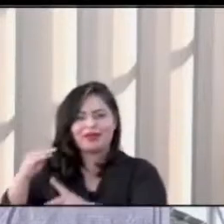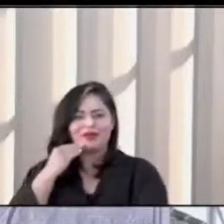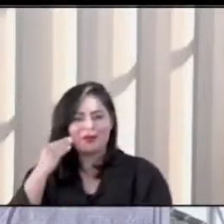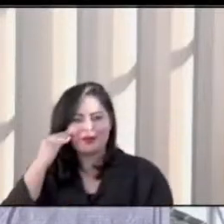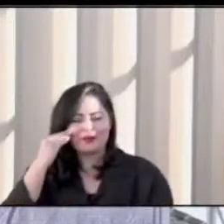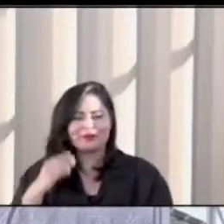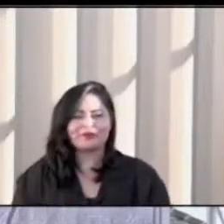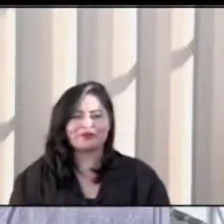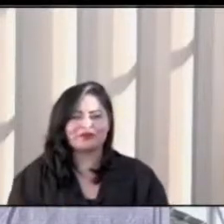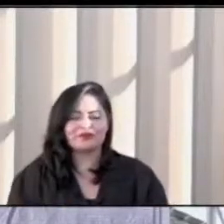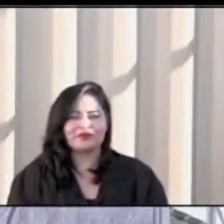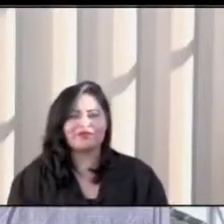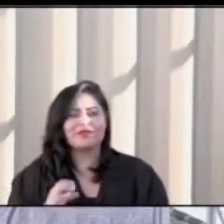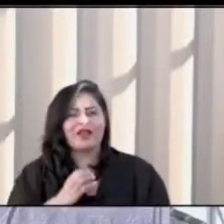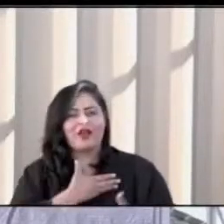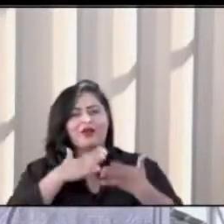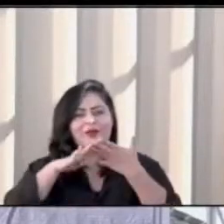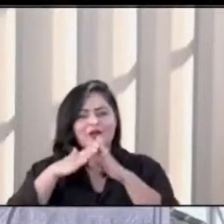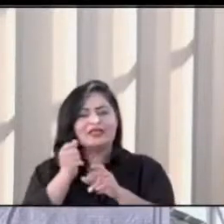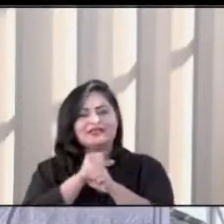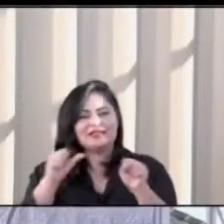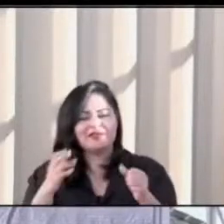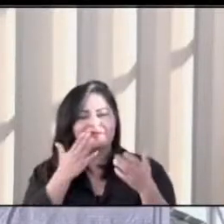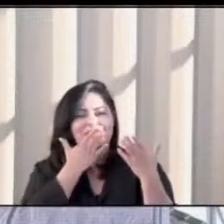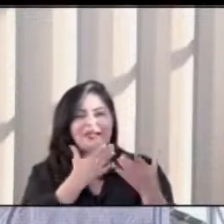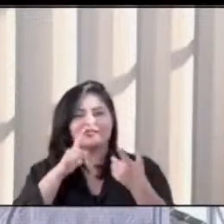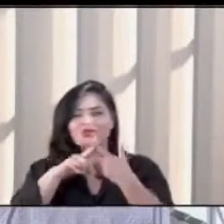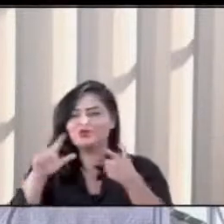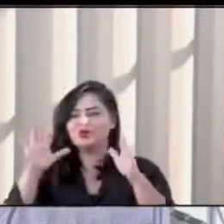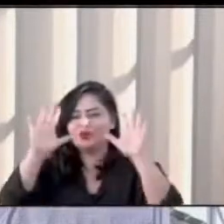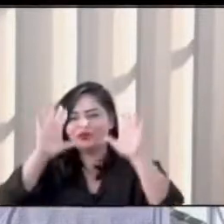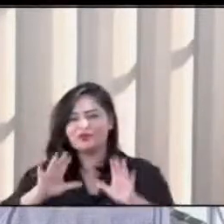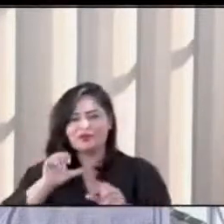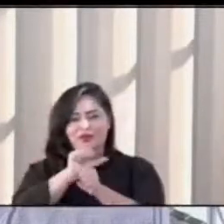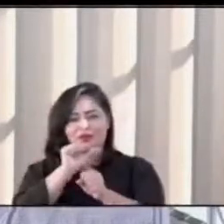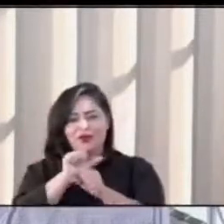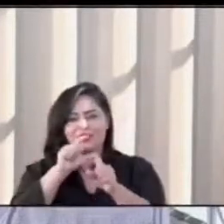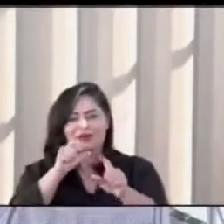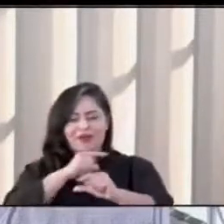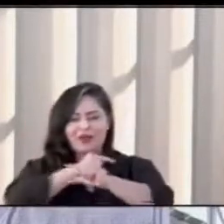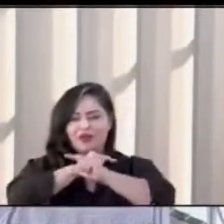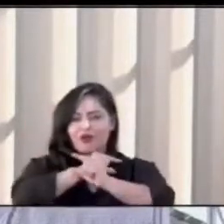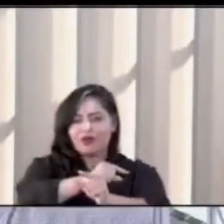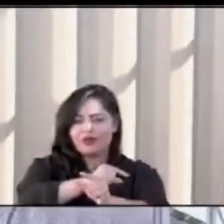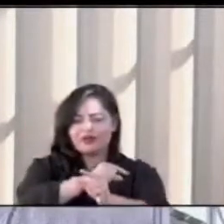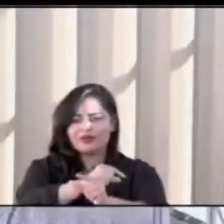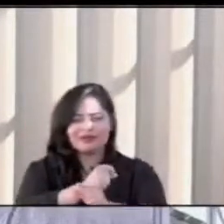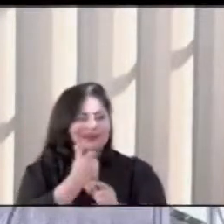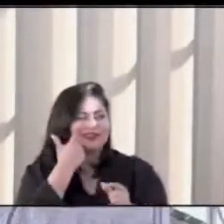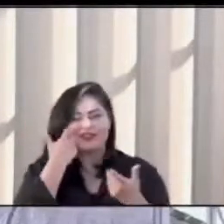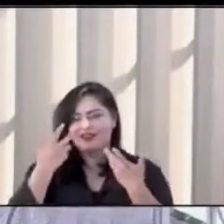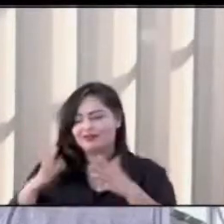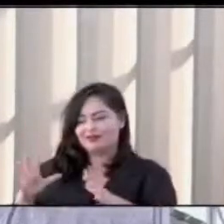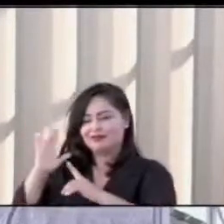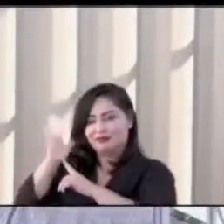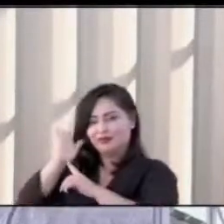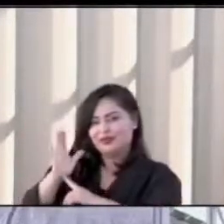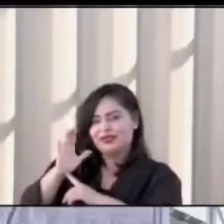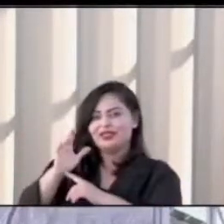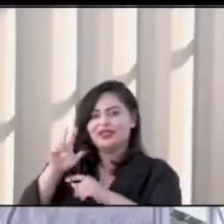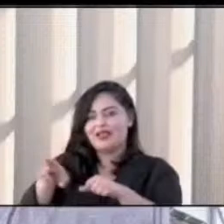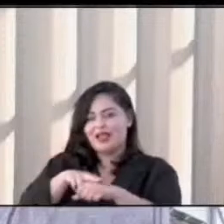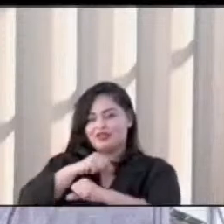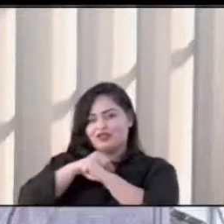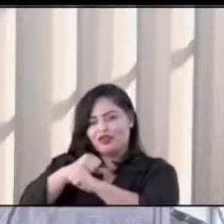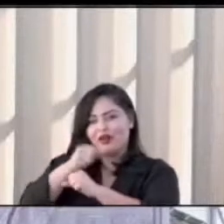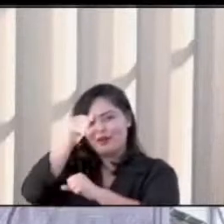assure you that our communities are safe, thanks to the incredible work of the guards. And you heard from the colonel over here, the National